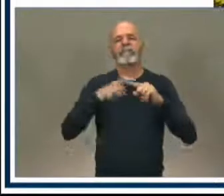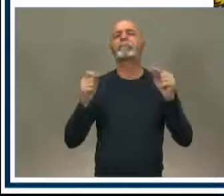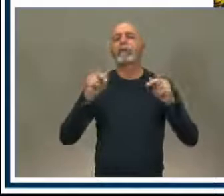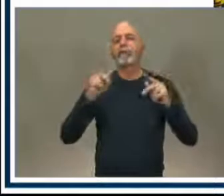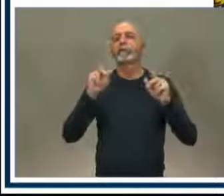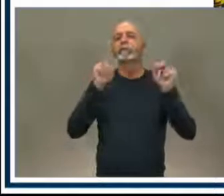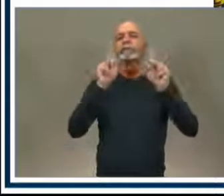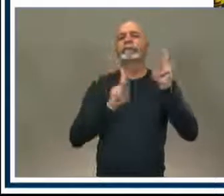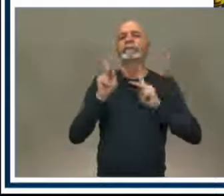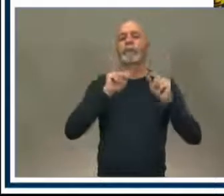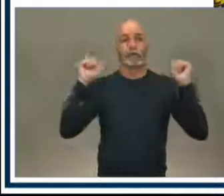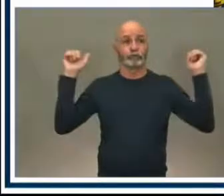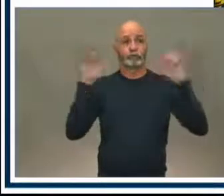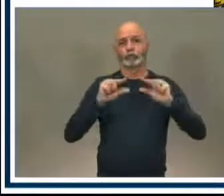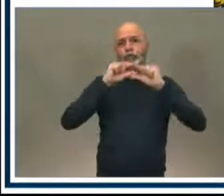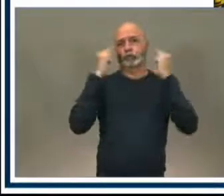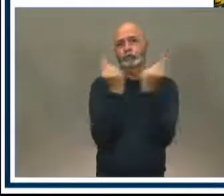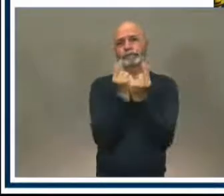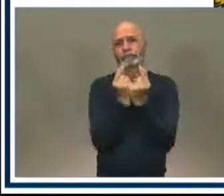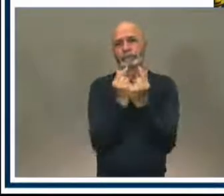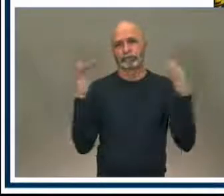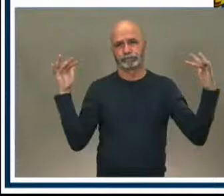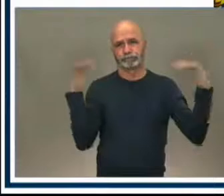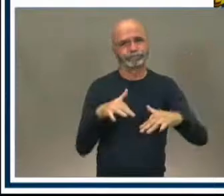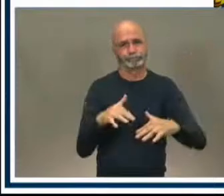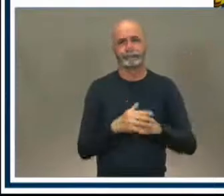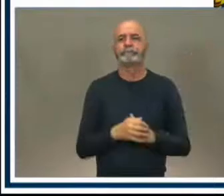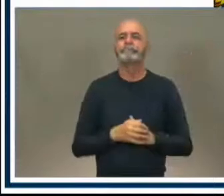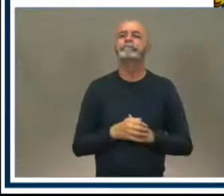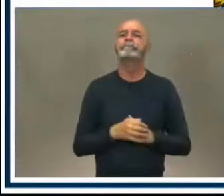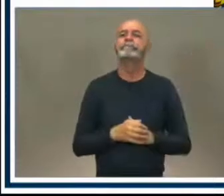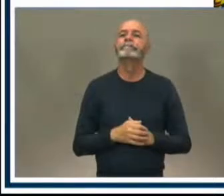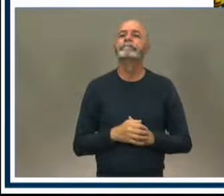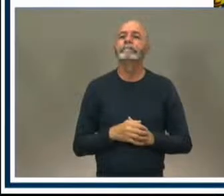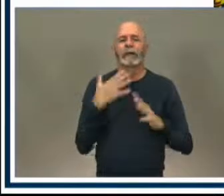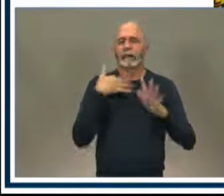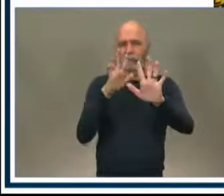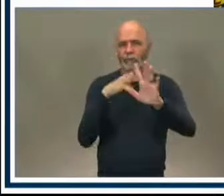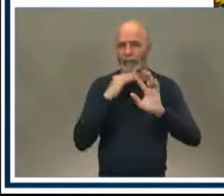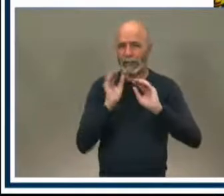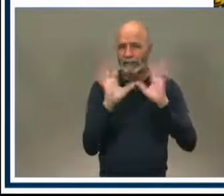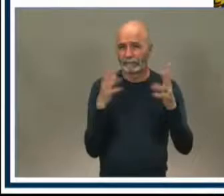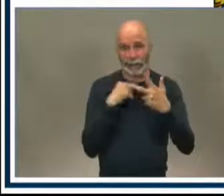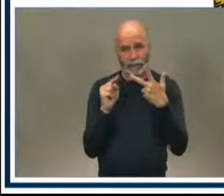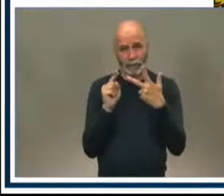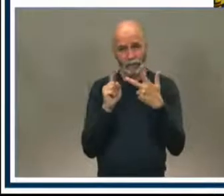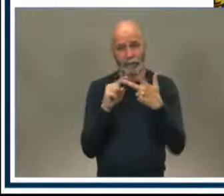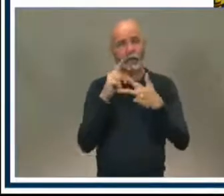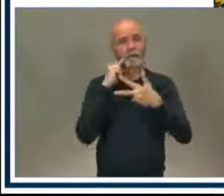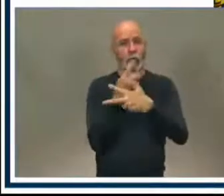clarification, you said the third dose for people with 2 doses of AstraZeneca. does that apply to people with one